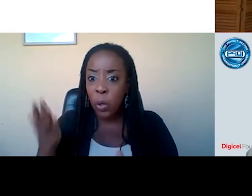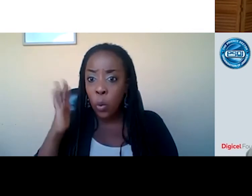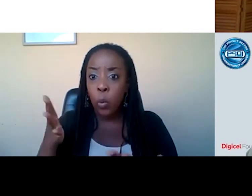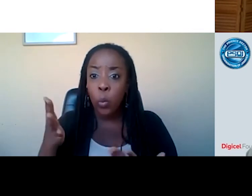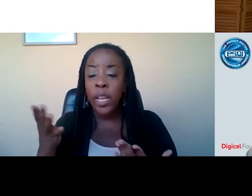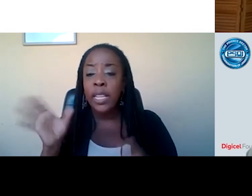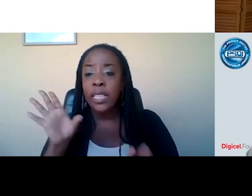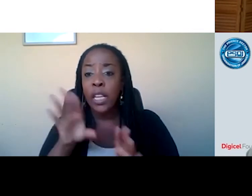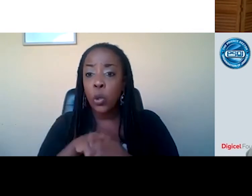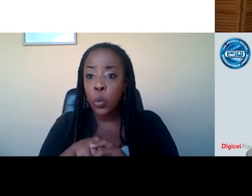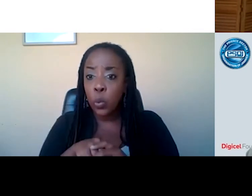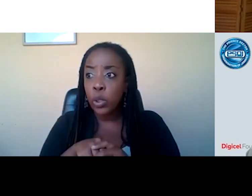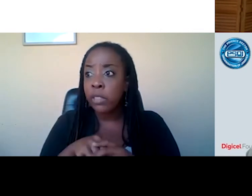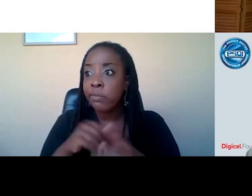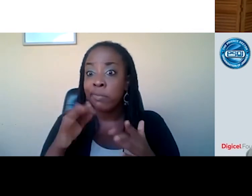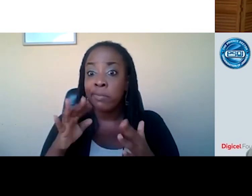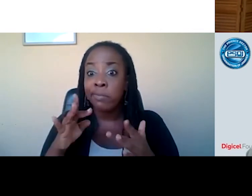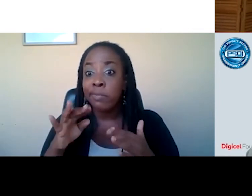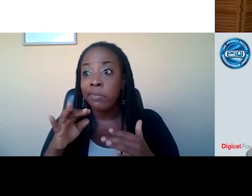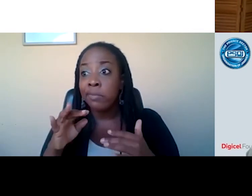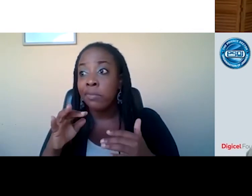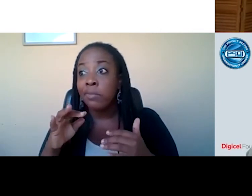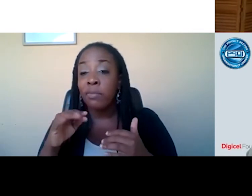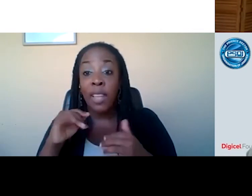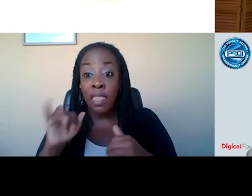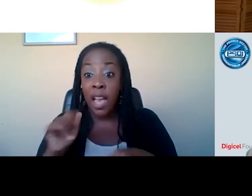from the insurance industry asking that question.